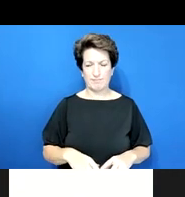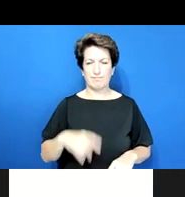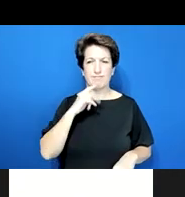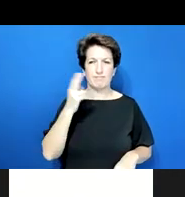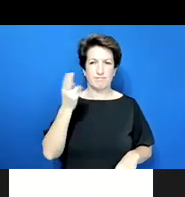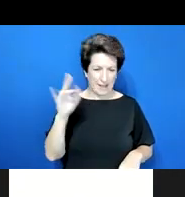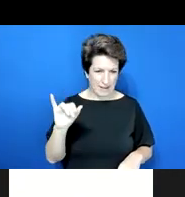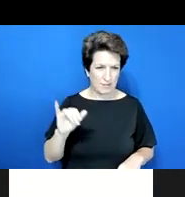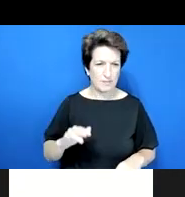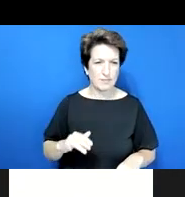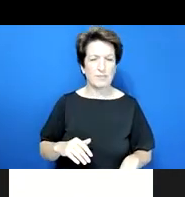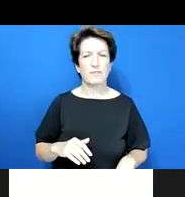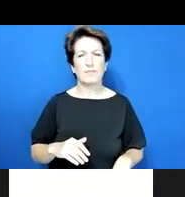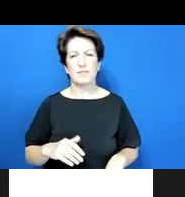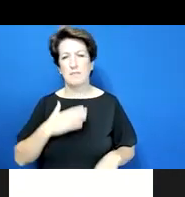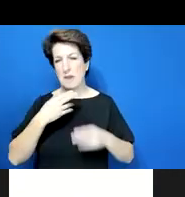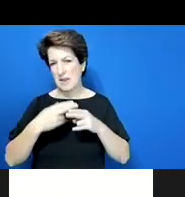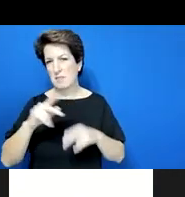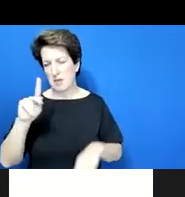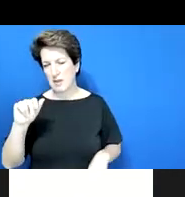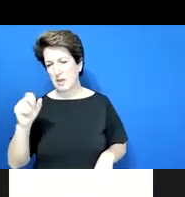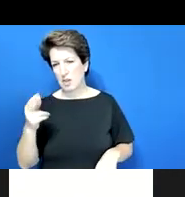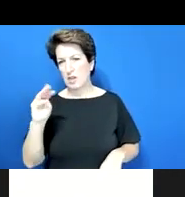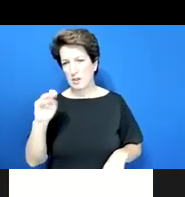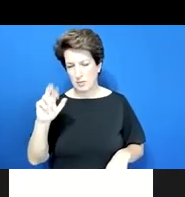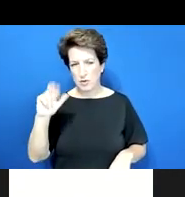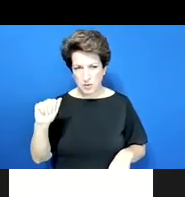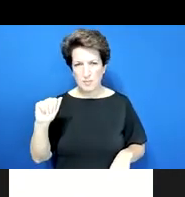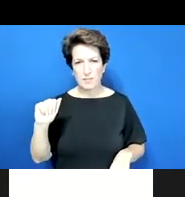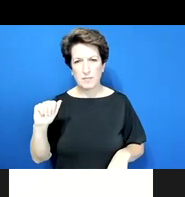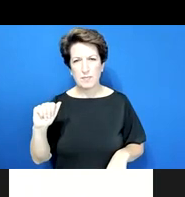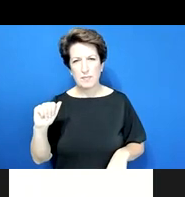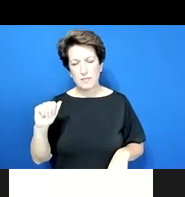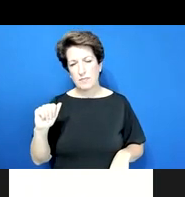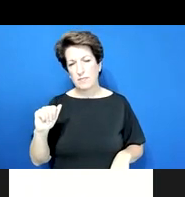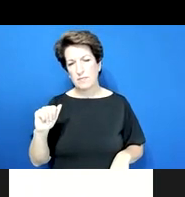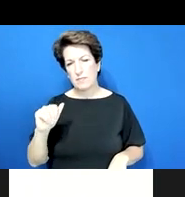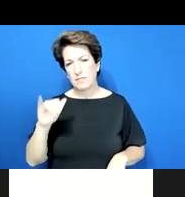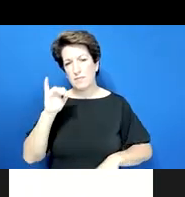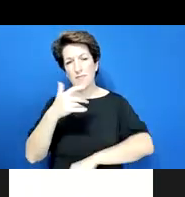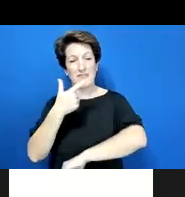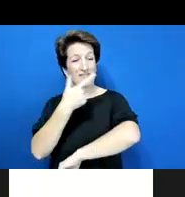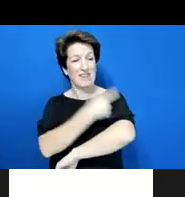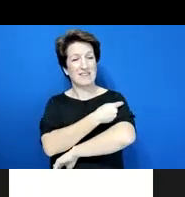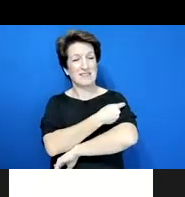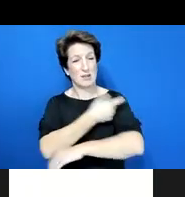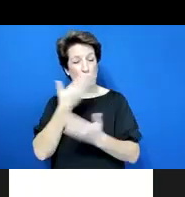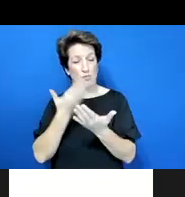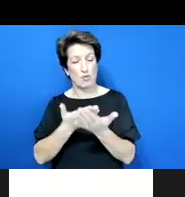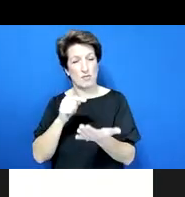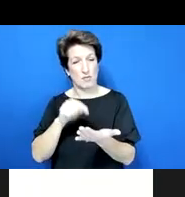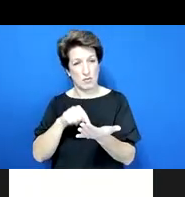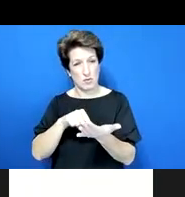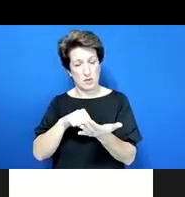to hi, my name is Kashmir, and I would like to ask that the vaccine passport or the proof of vaccine in